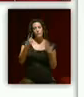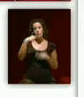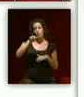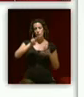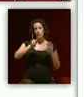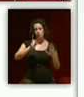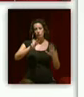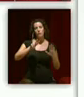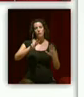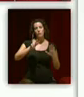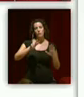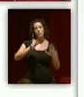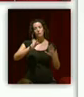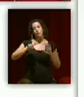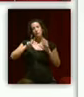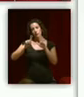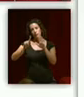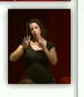60%, and